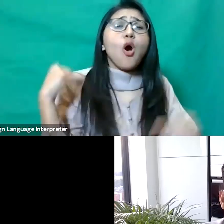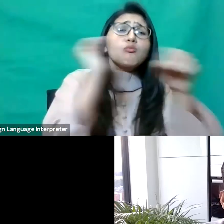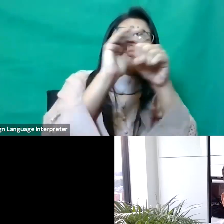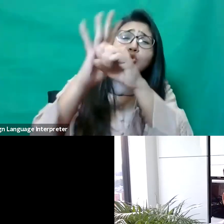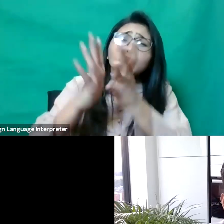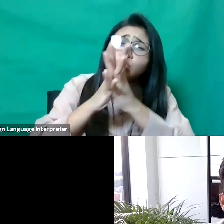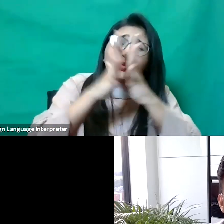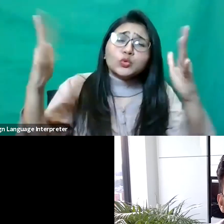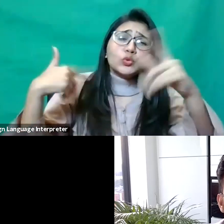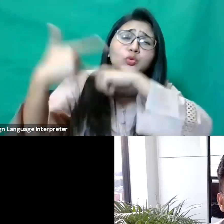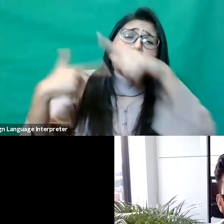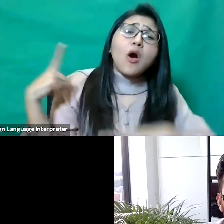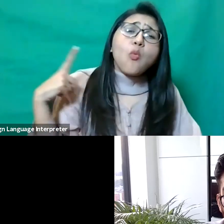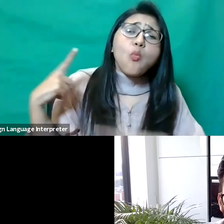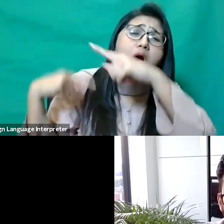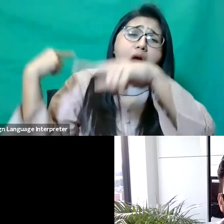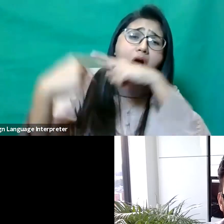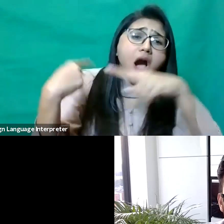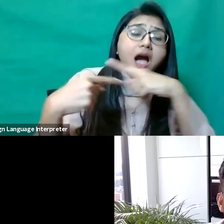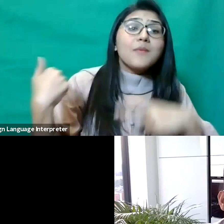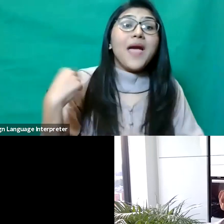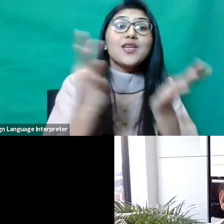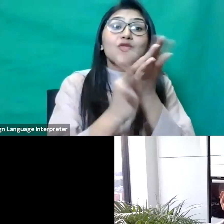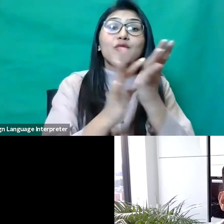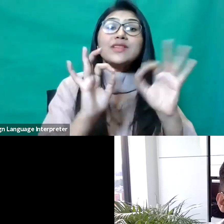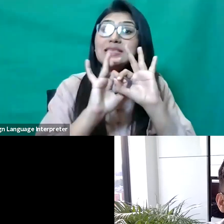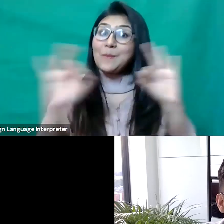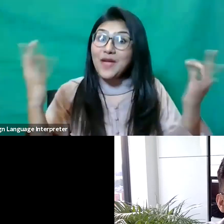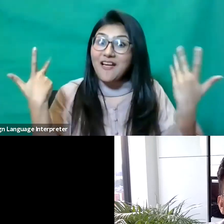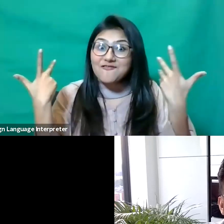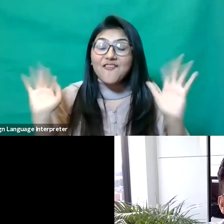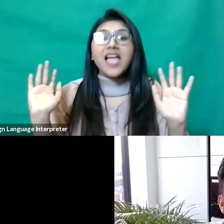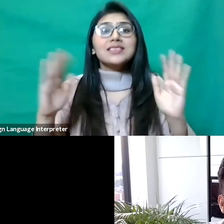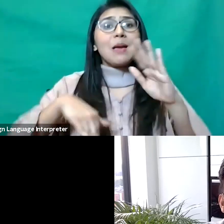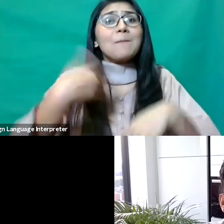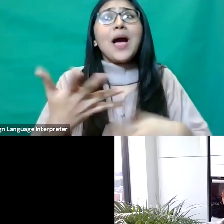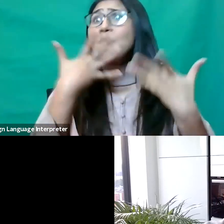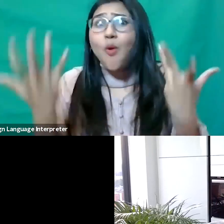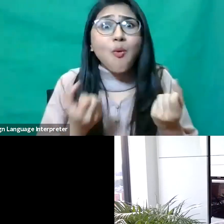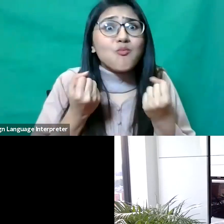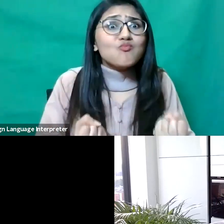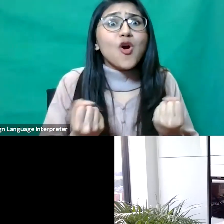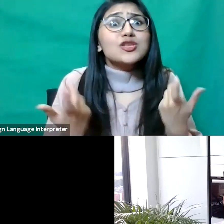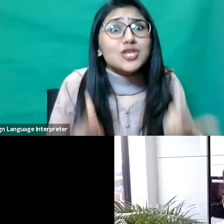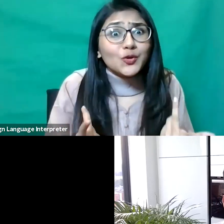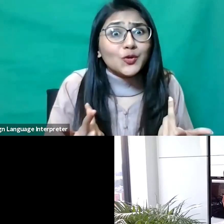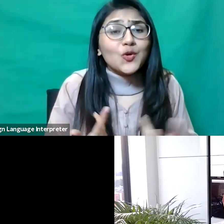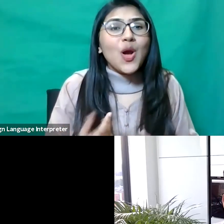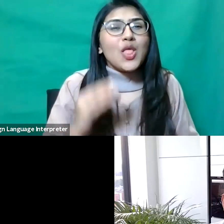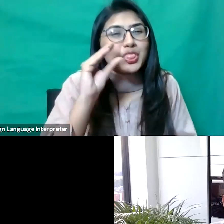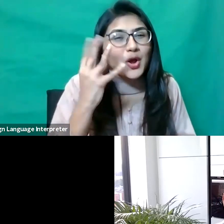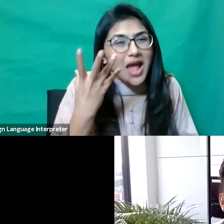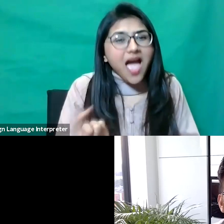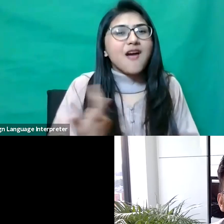because last year, and since I graduated, but it's really difficult because sometimes I feel a bit discriminated